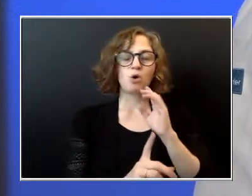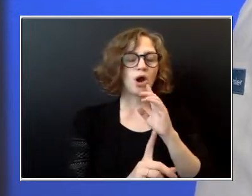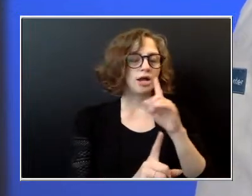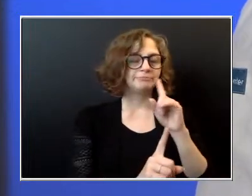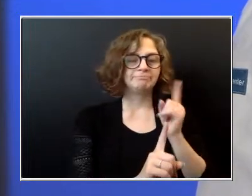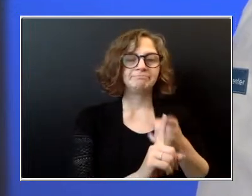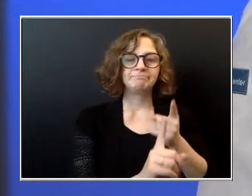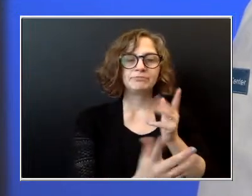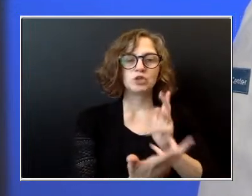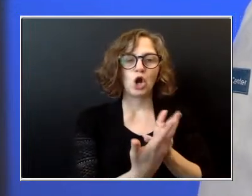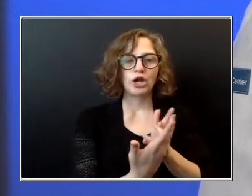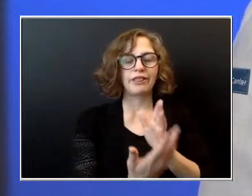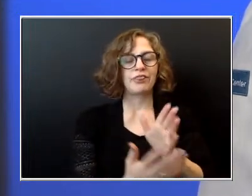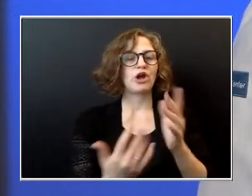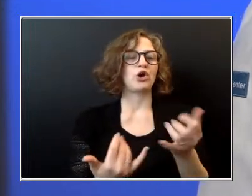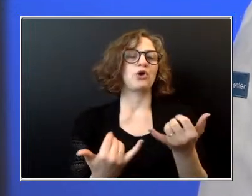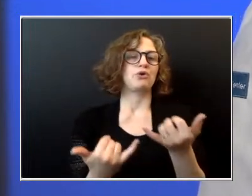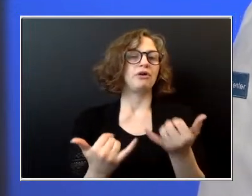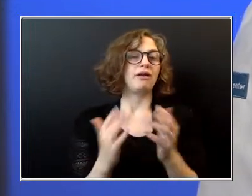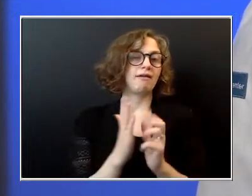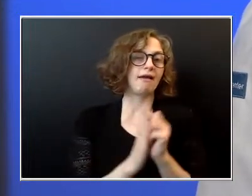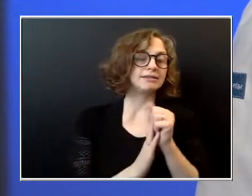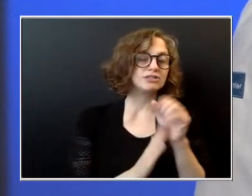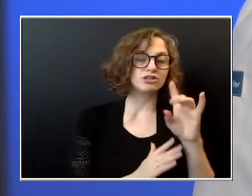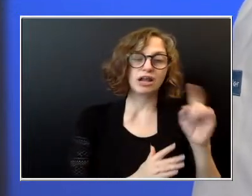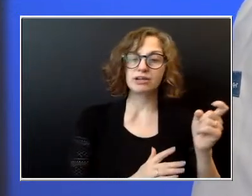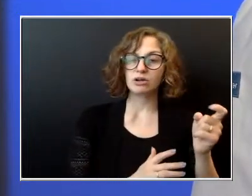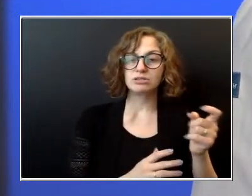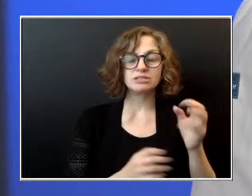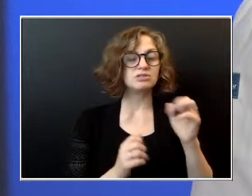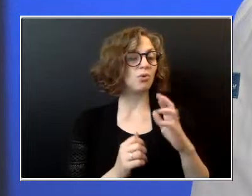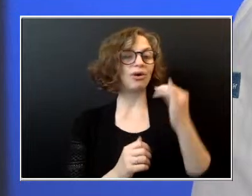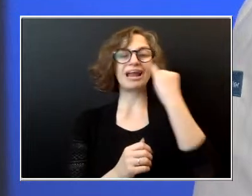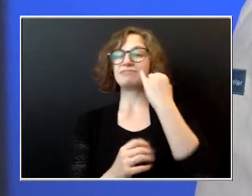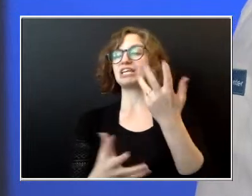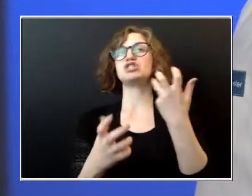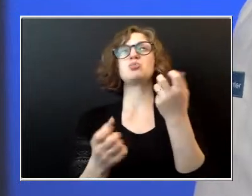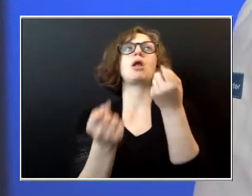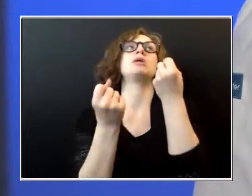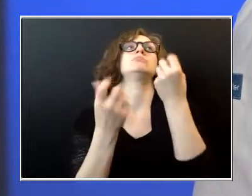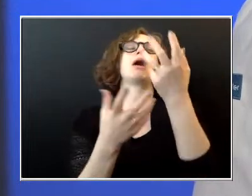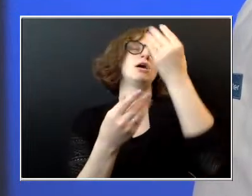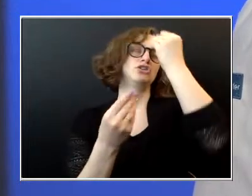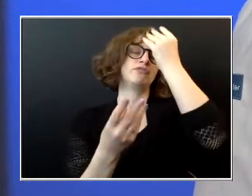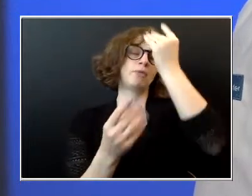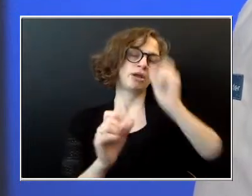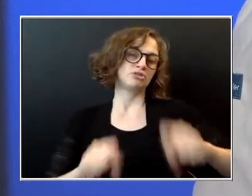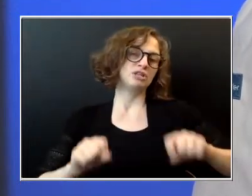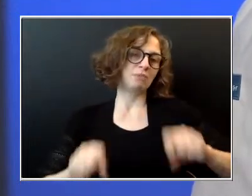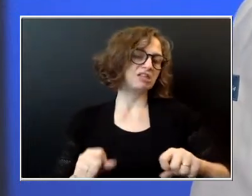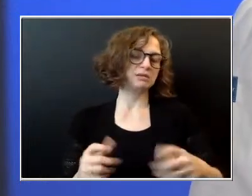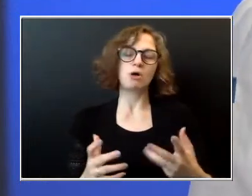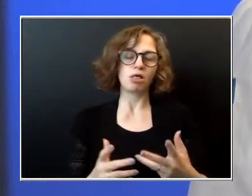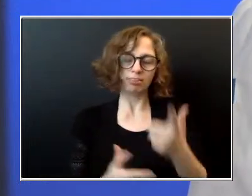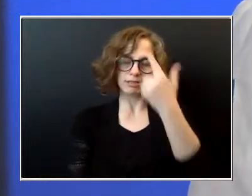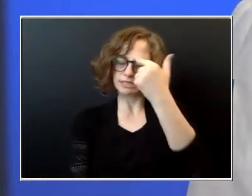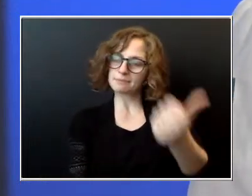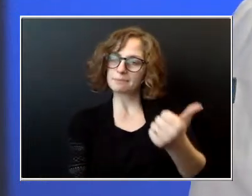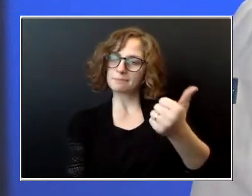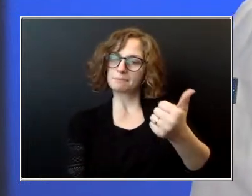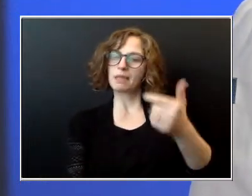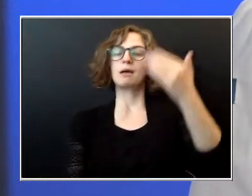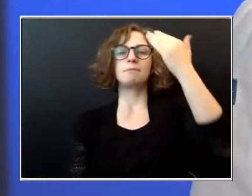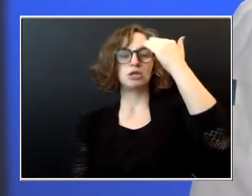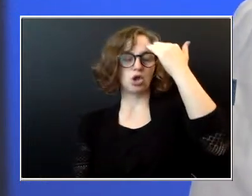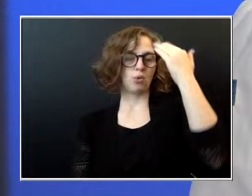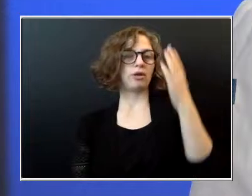as much information as they can from this testing. But knowing that the more genes, the more testing that we do, the more